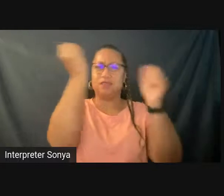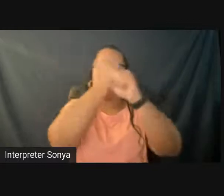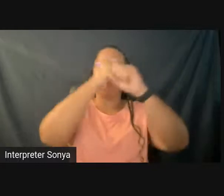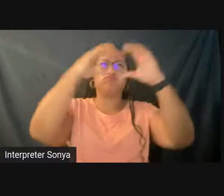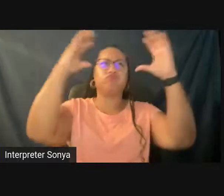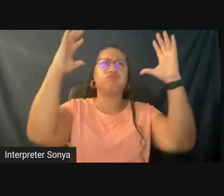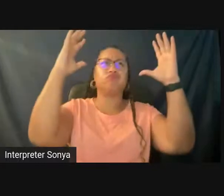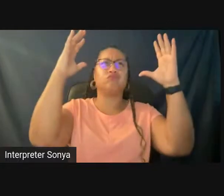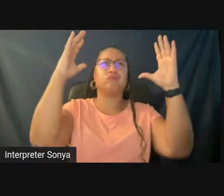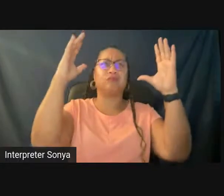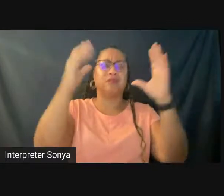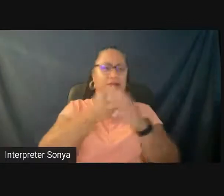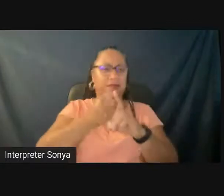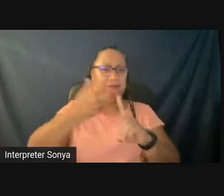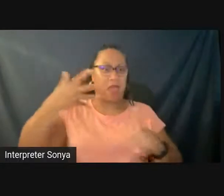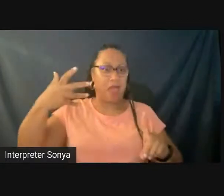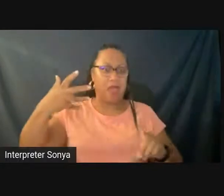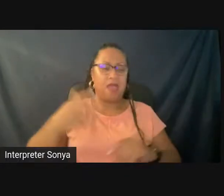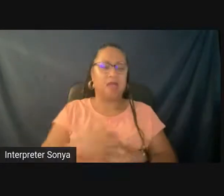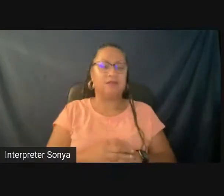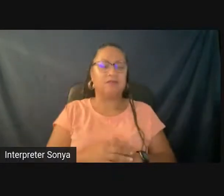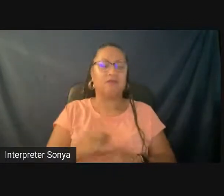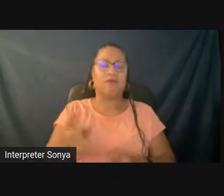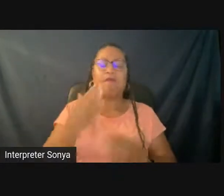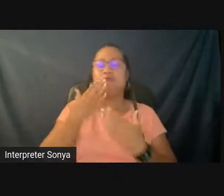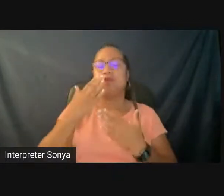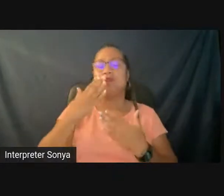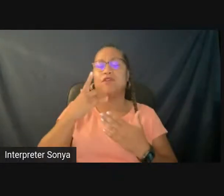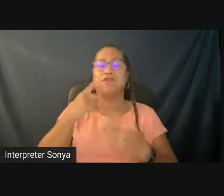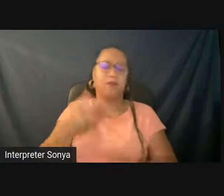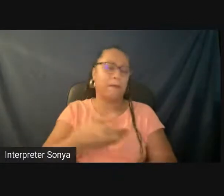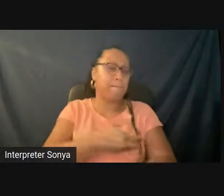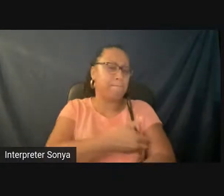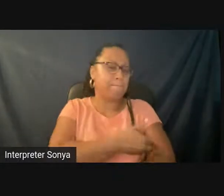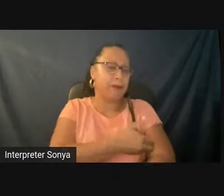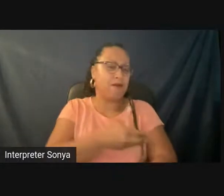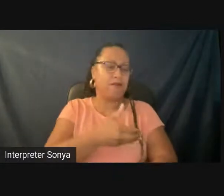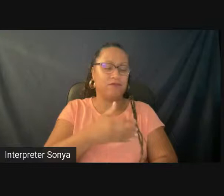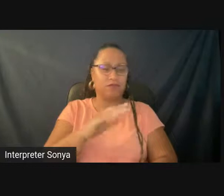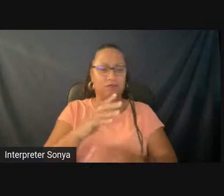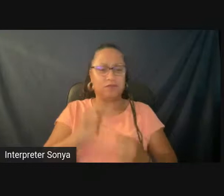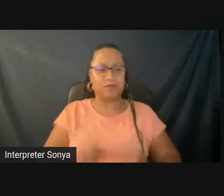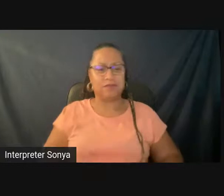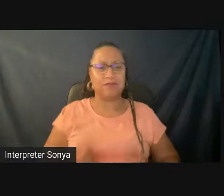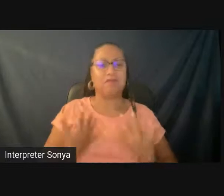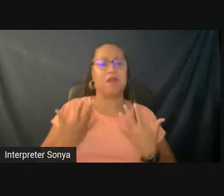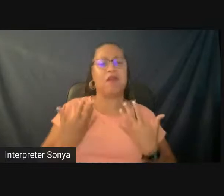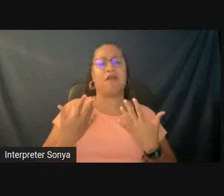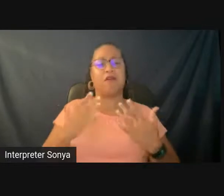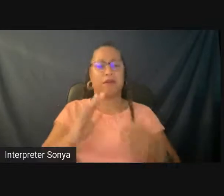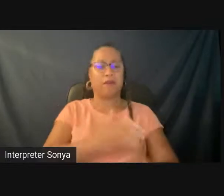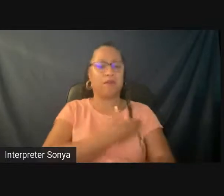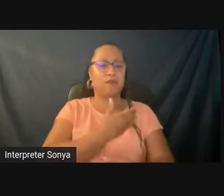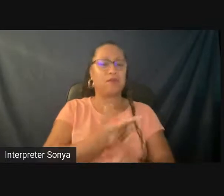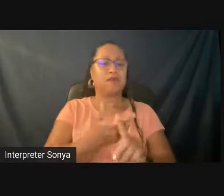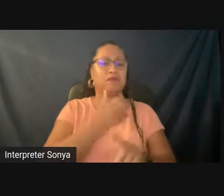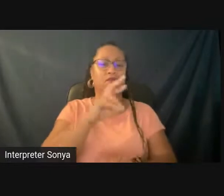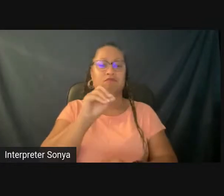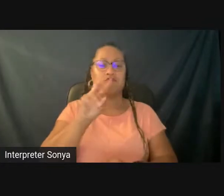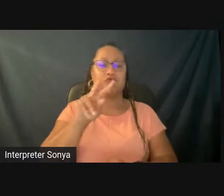I'm so grateful for the powerful, inspiring music of Robert Hitz.